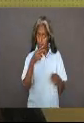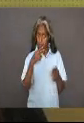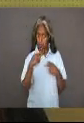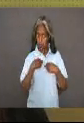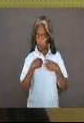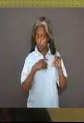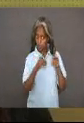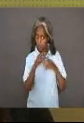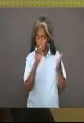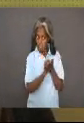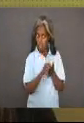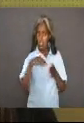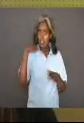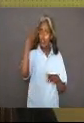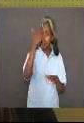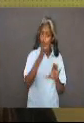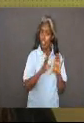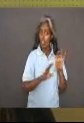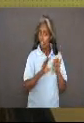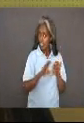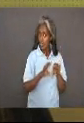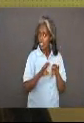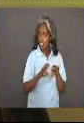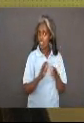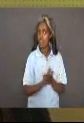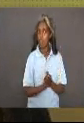that in future activities.